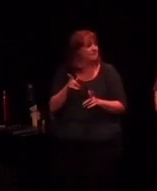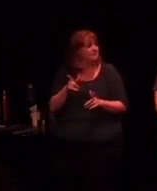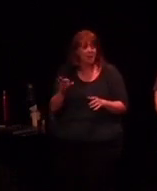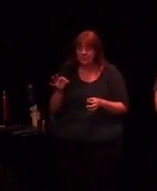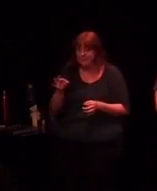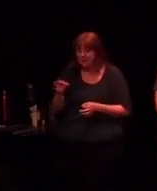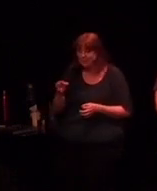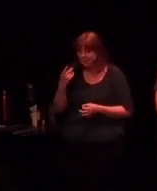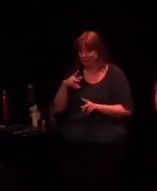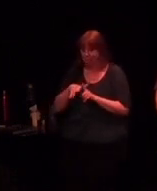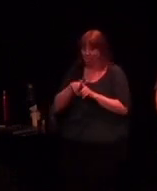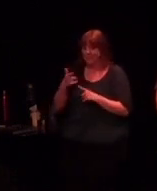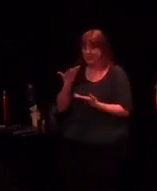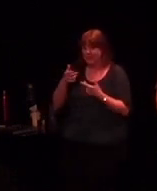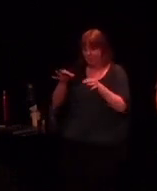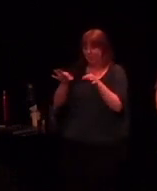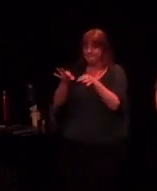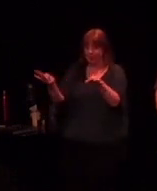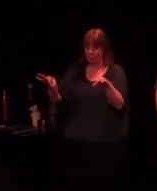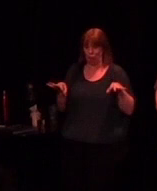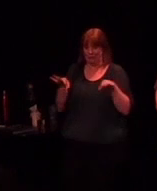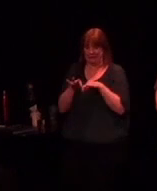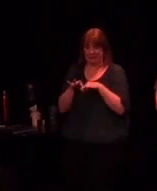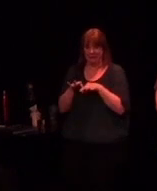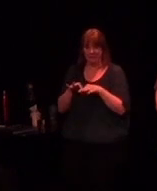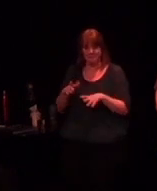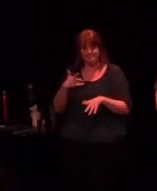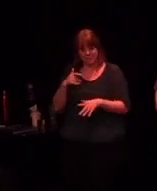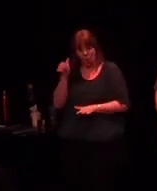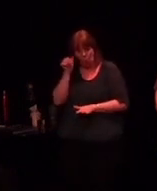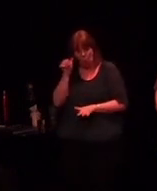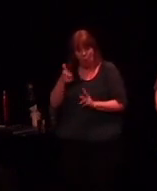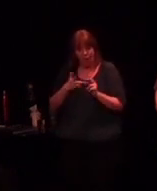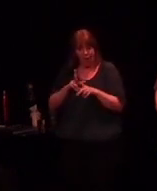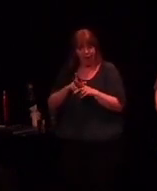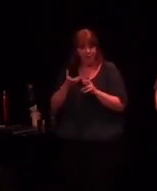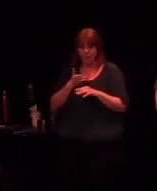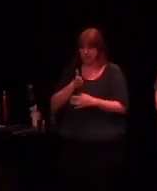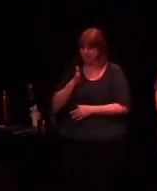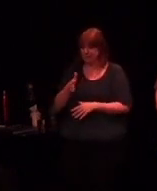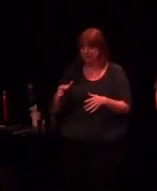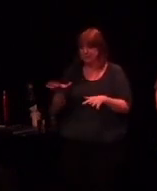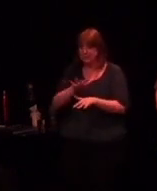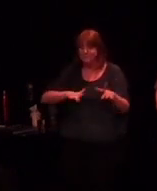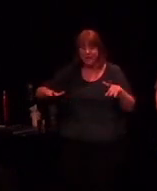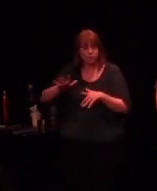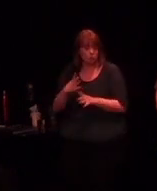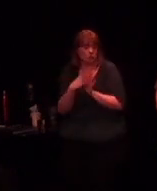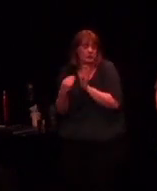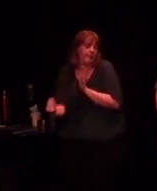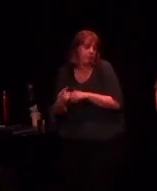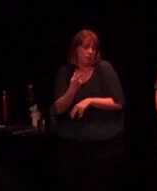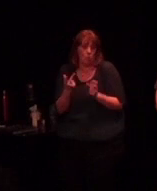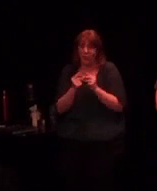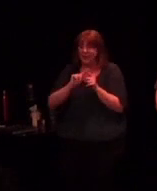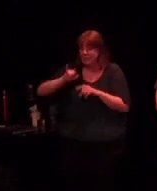that my sign name is this, which means boundaries, because I'm well known for if I walk into a space, like for example